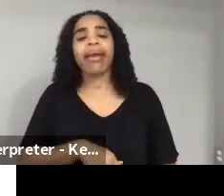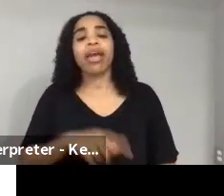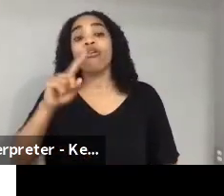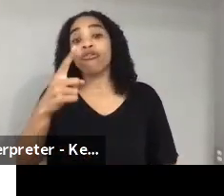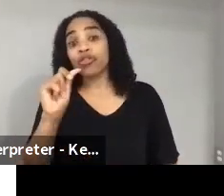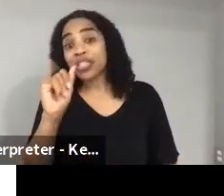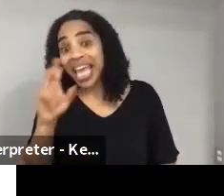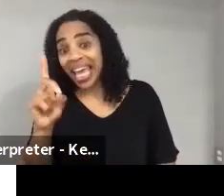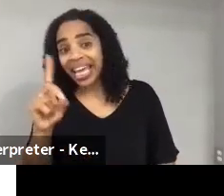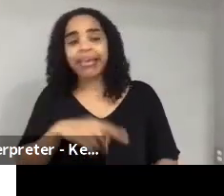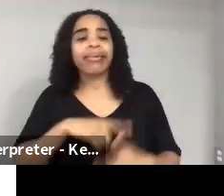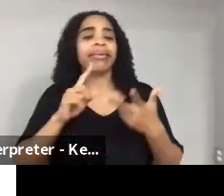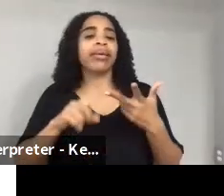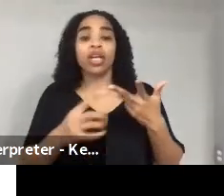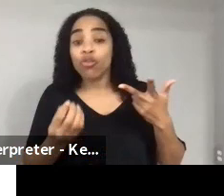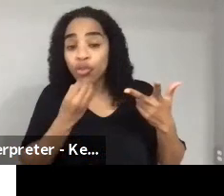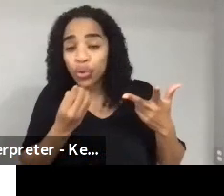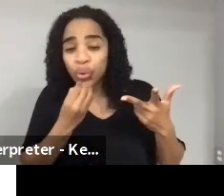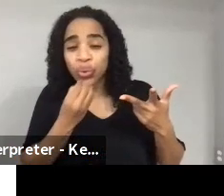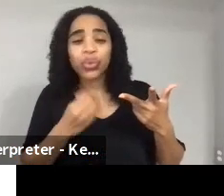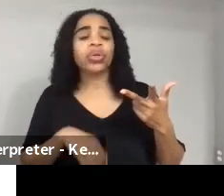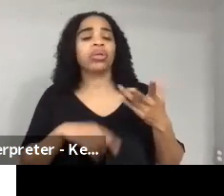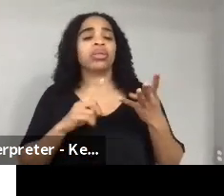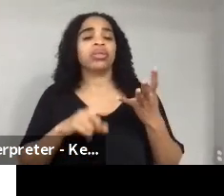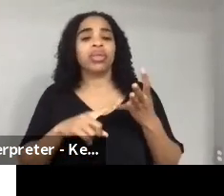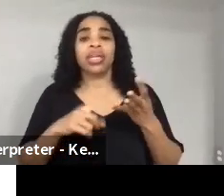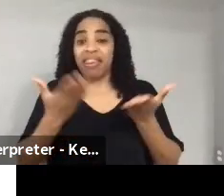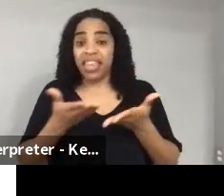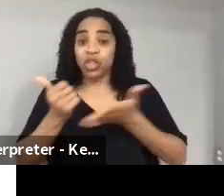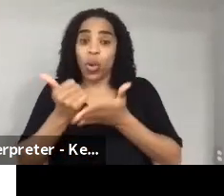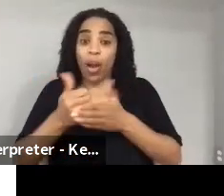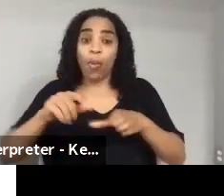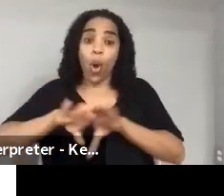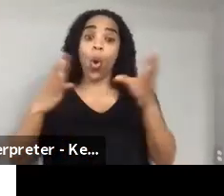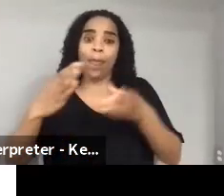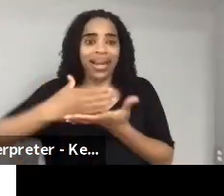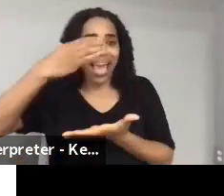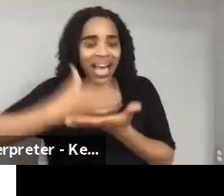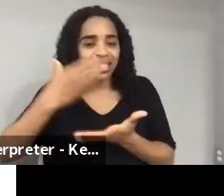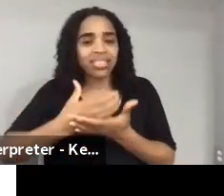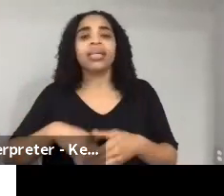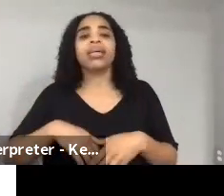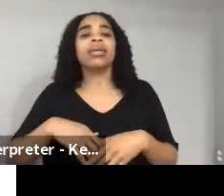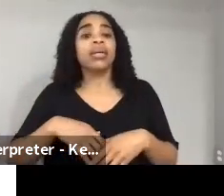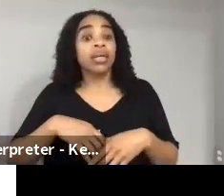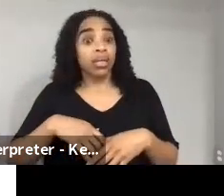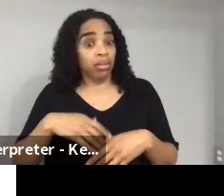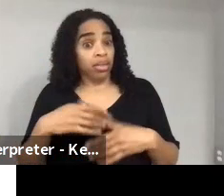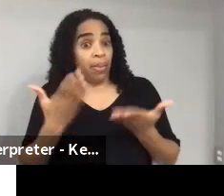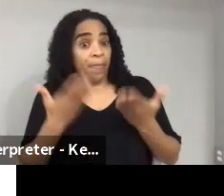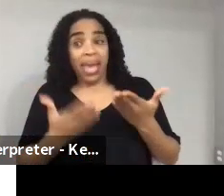you need food. Don't forget silverware, can opener, cups, all those kinds of things, and realize that you might not